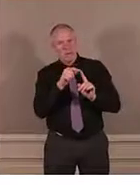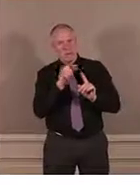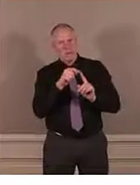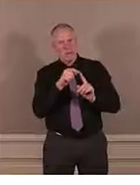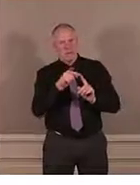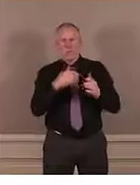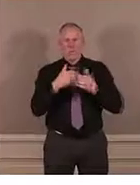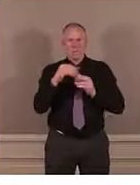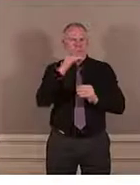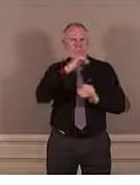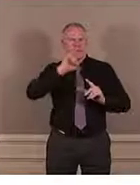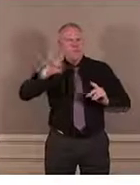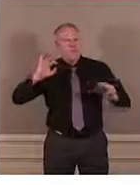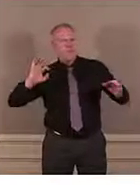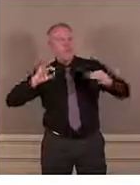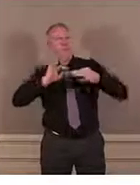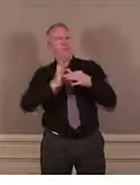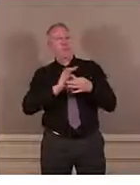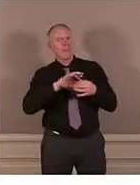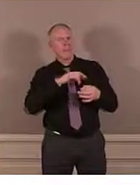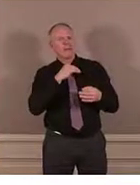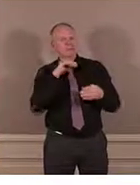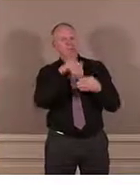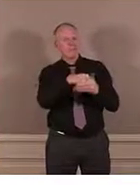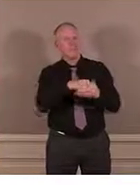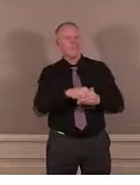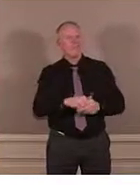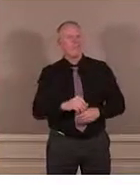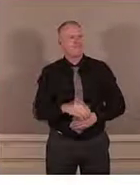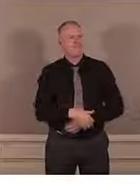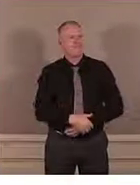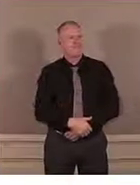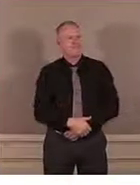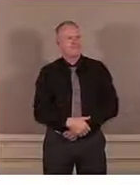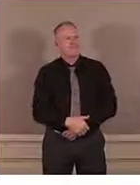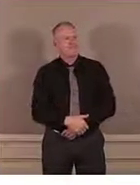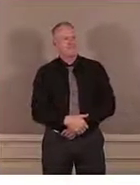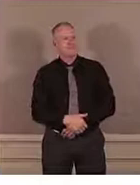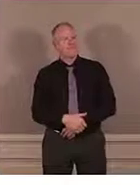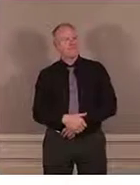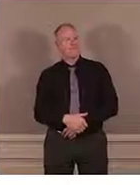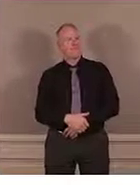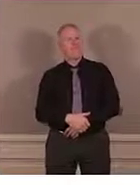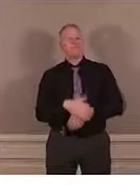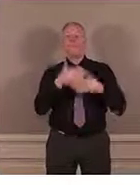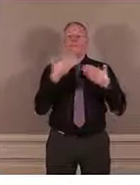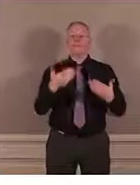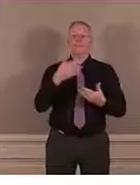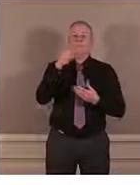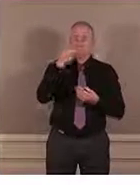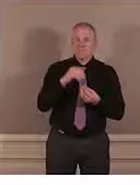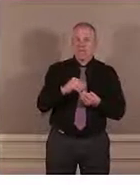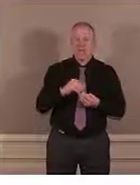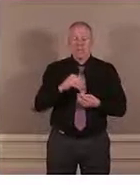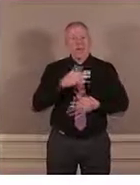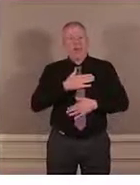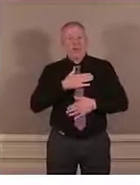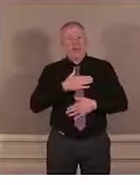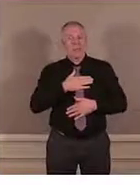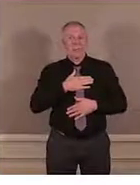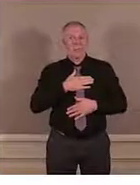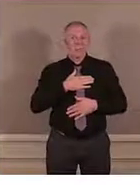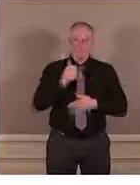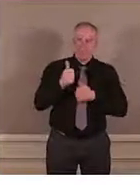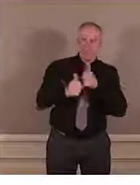really matters to them lies at the heart of the framework. So I'm going to draw to a close. I'd just like to